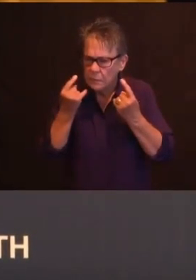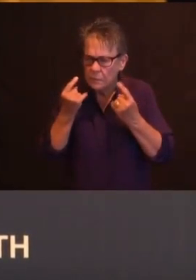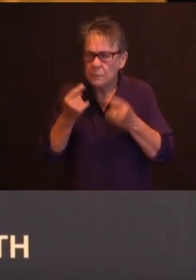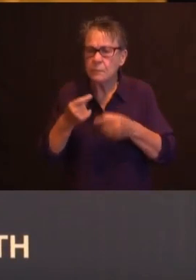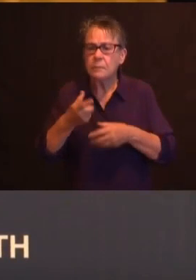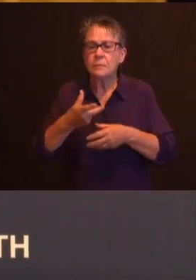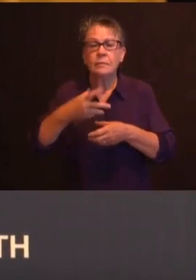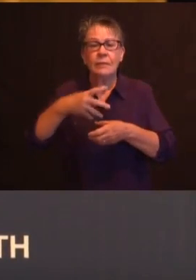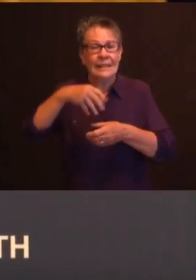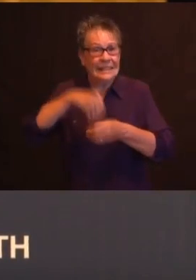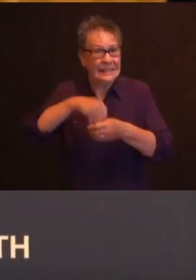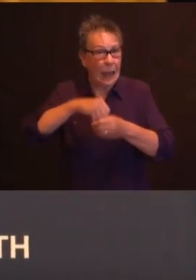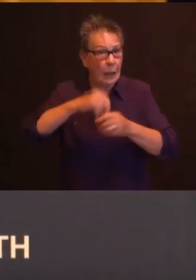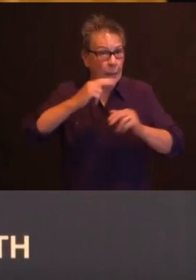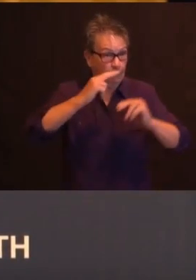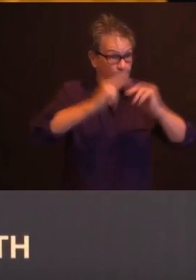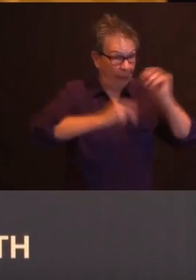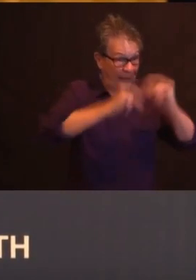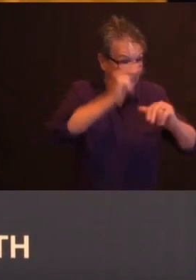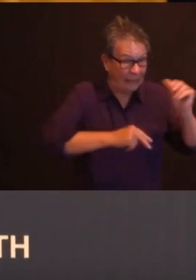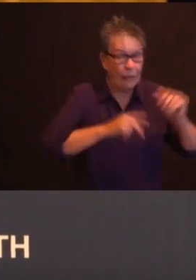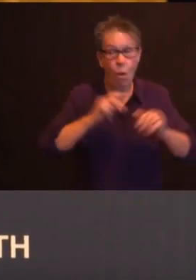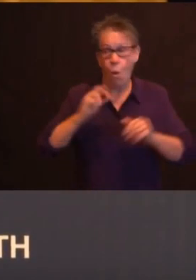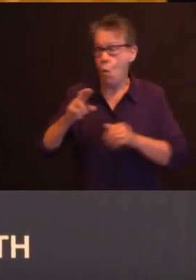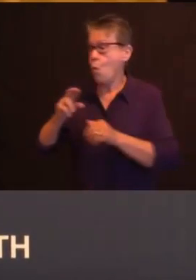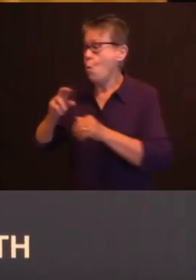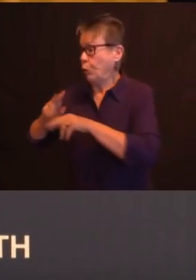world, we're not making decisions with only 3 days to go.